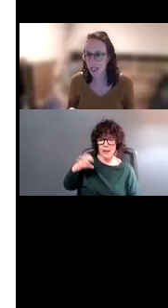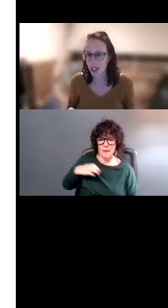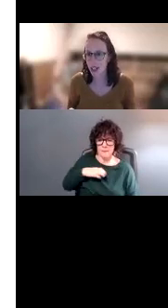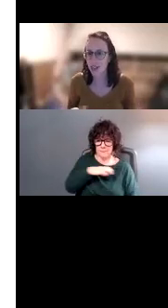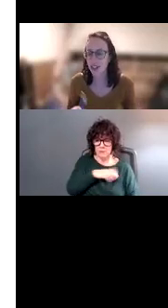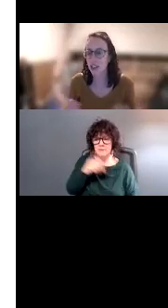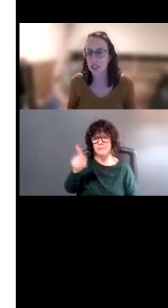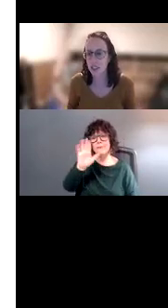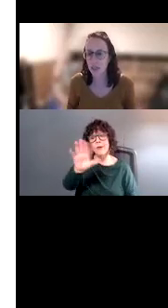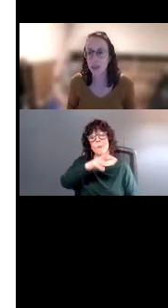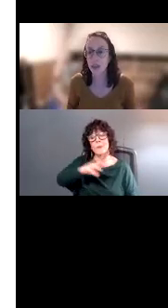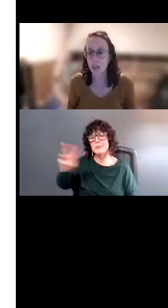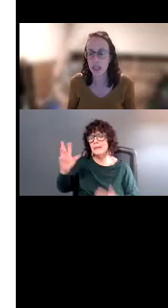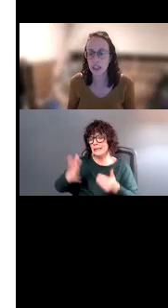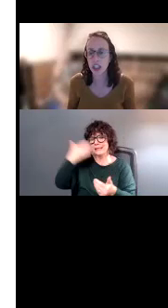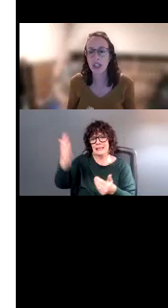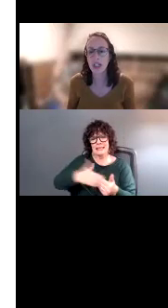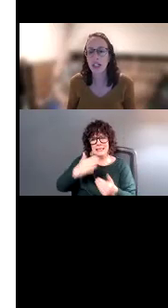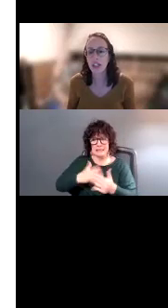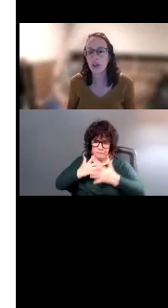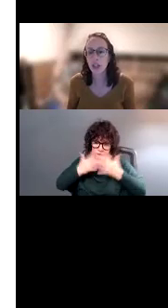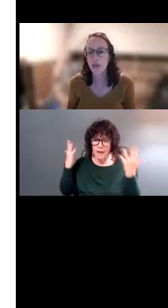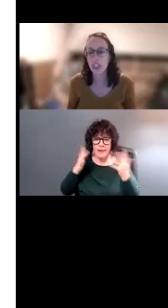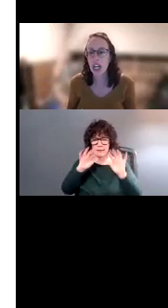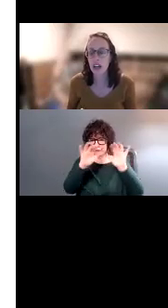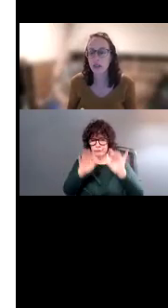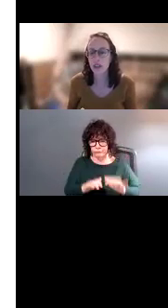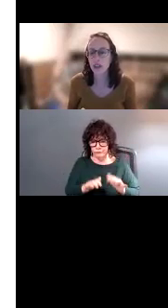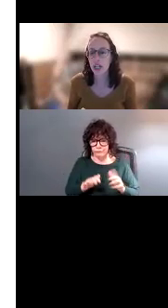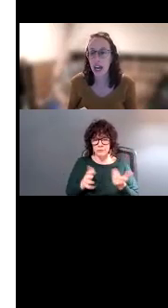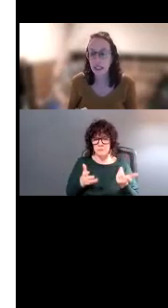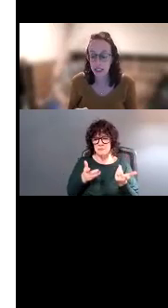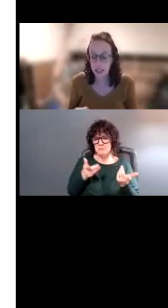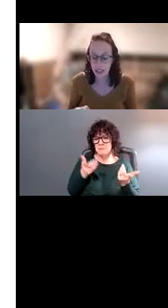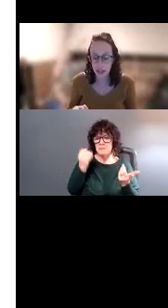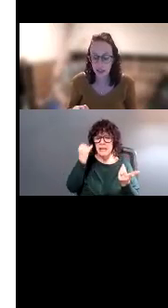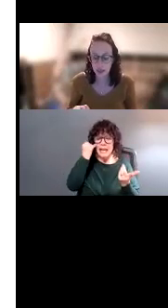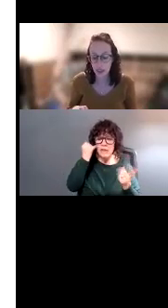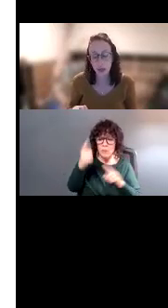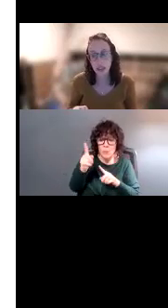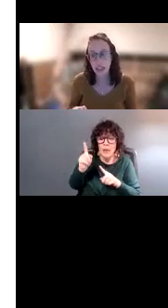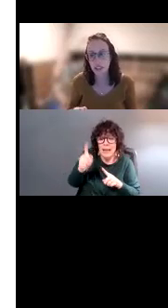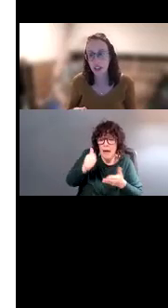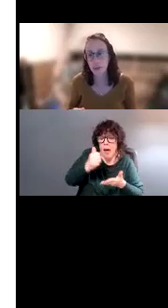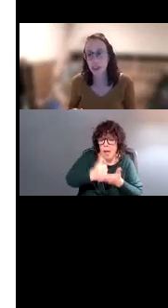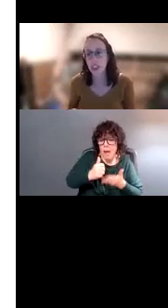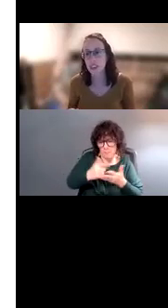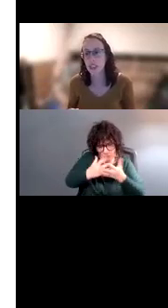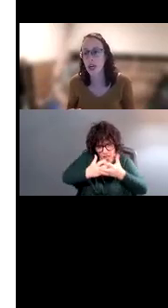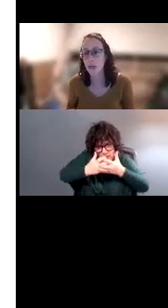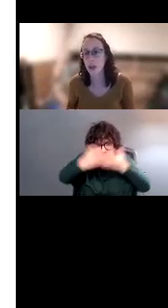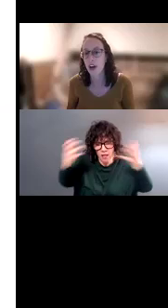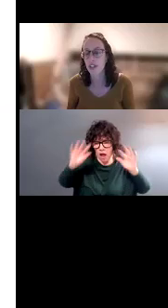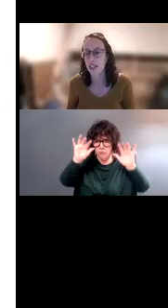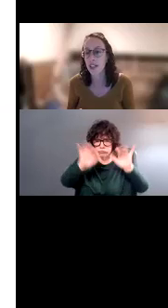can be a lot, you're already dealing with so much, you can reach out to the ID Theft Resource Center, which is